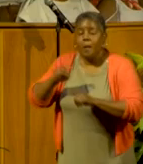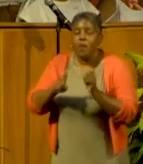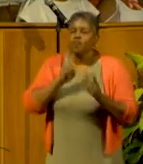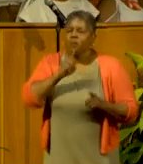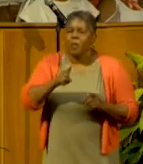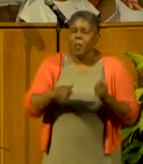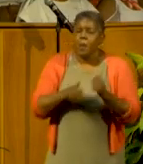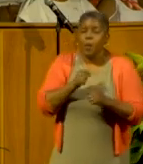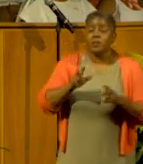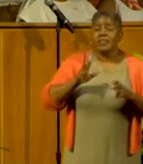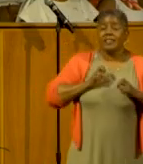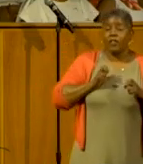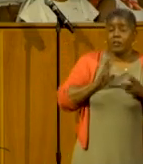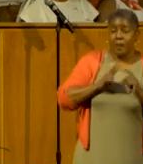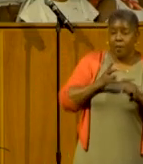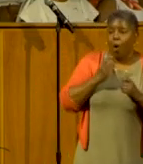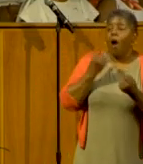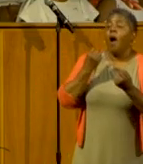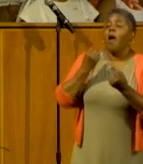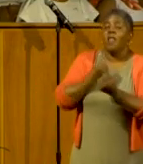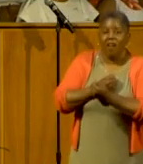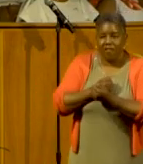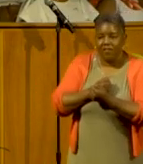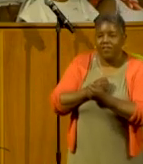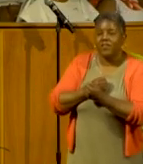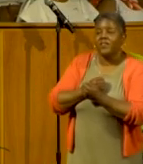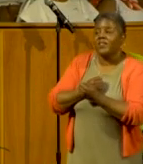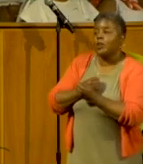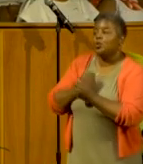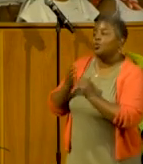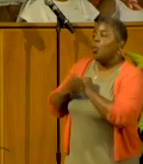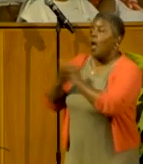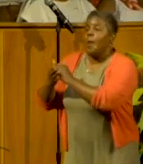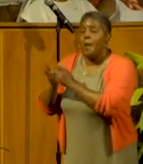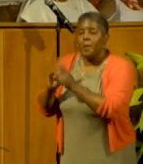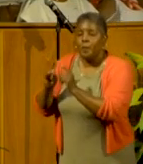the most selfish people love to leech on selfless people.